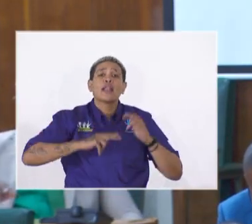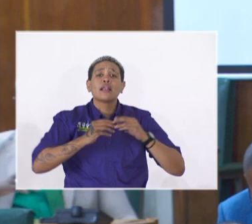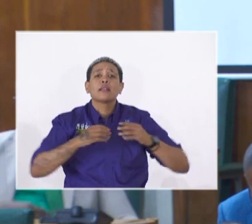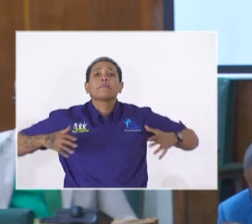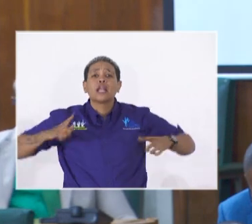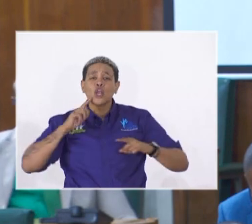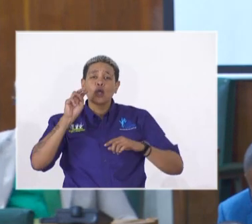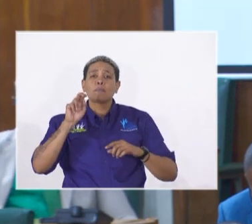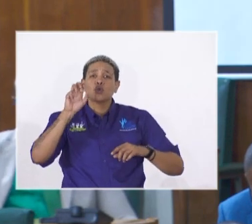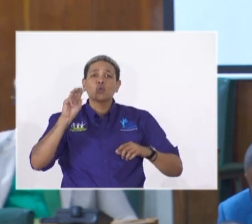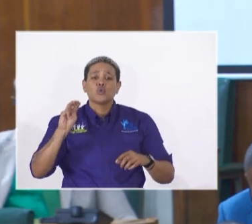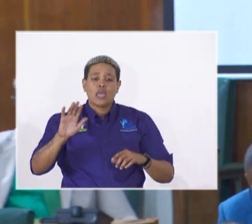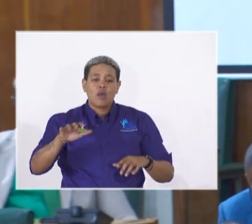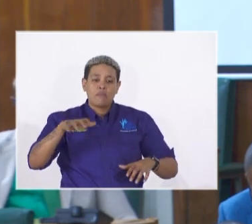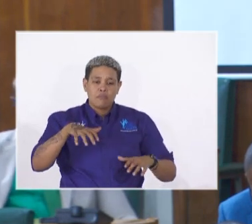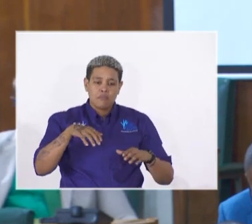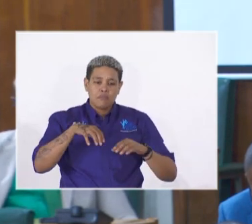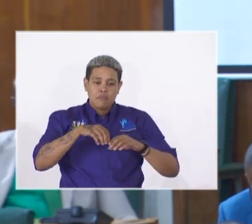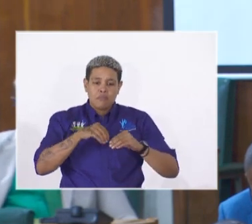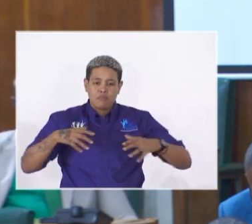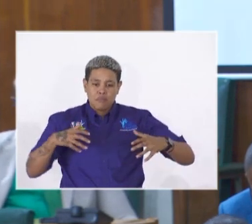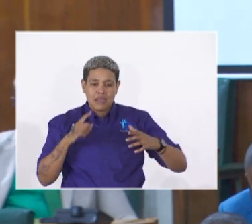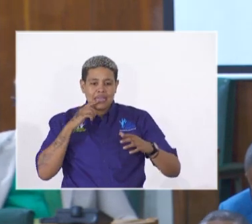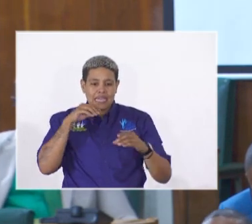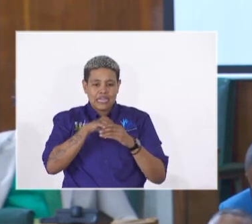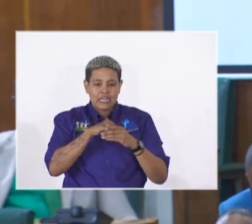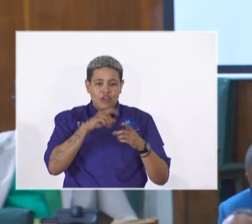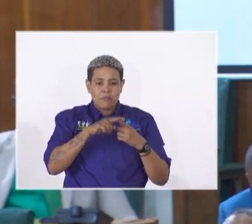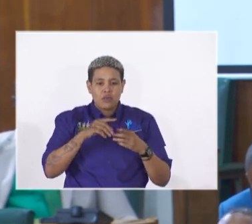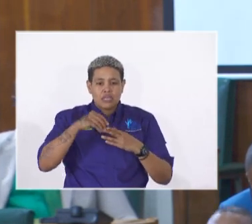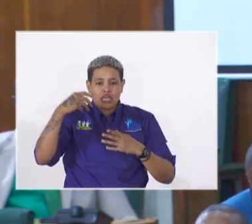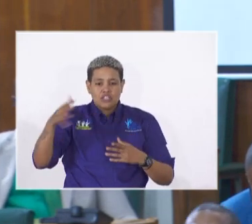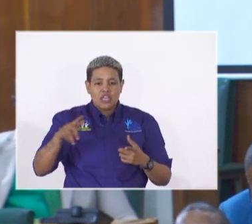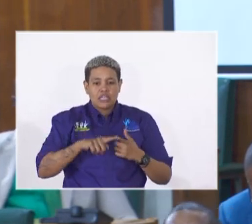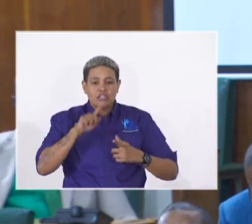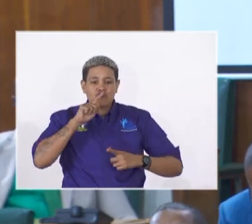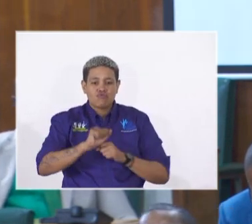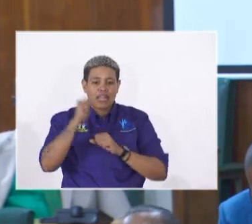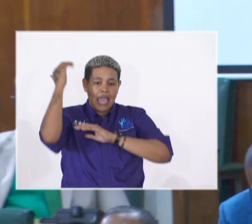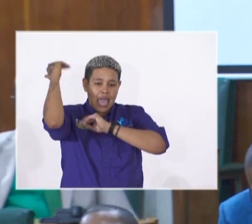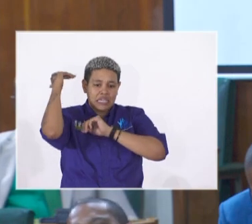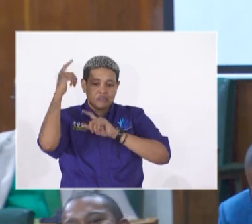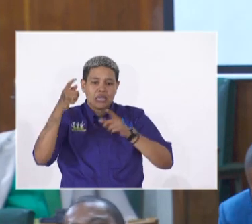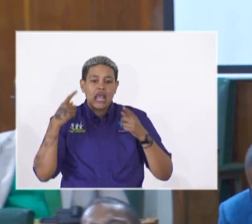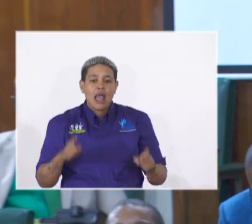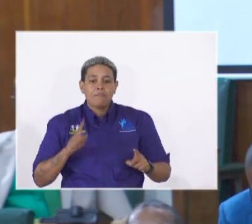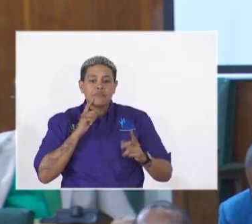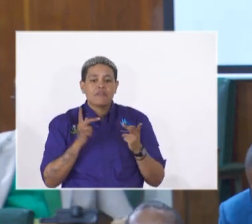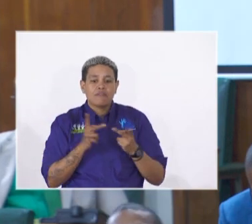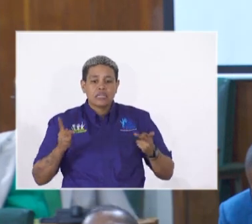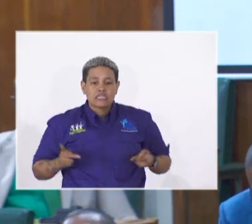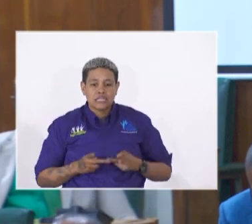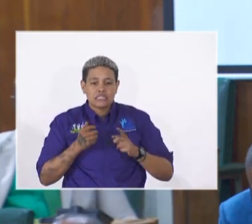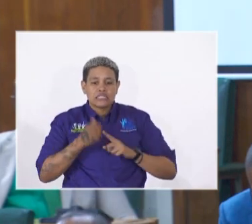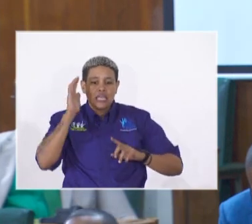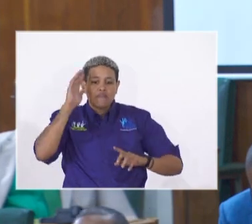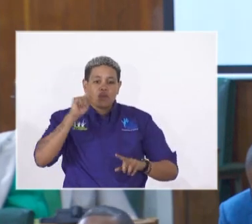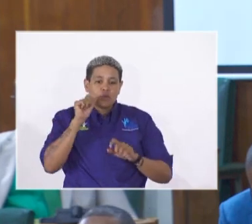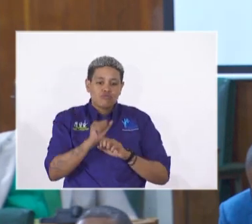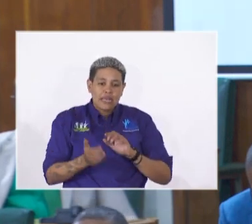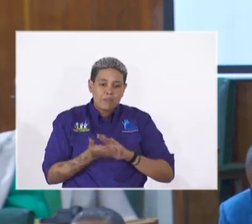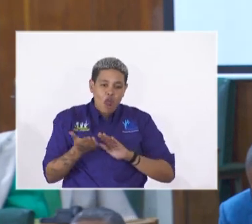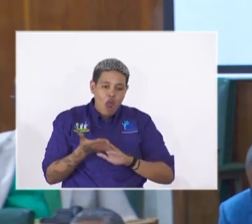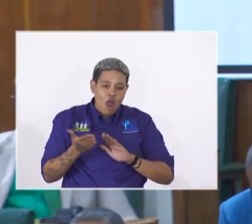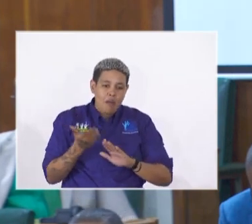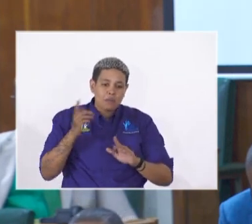the museum interior and displays. It is anticipated that the facility will be operational